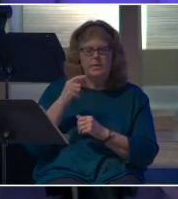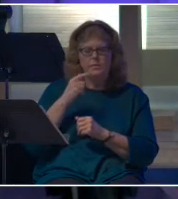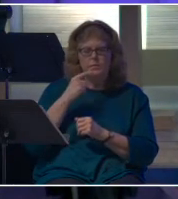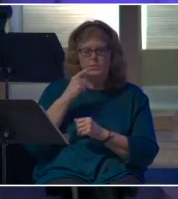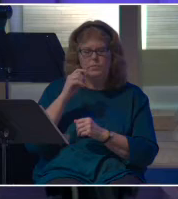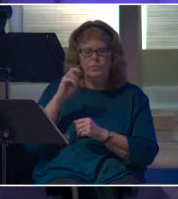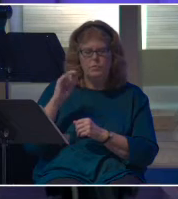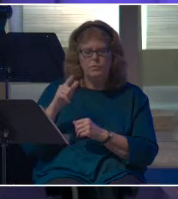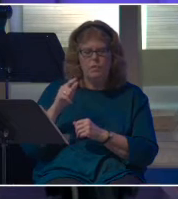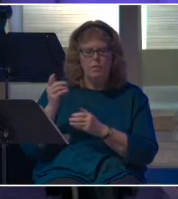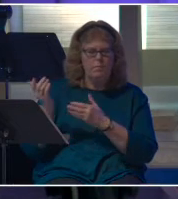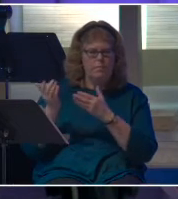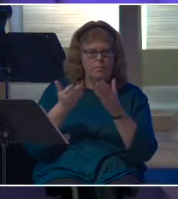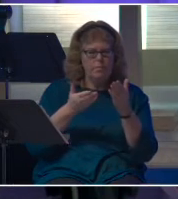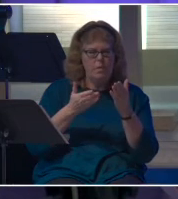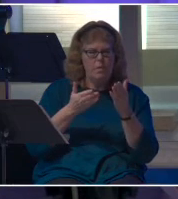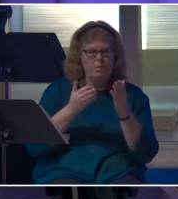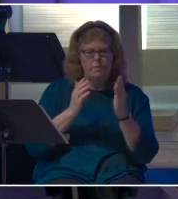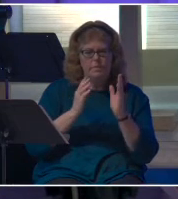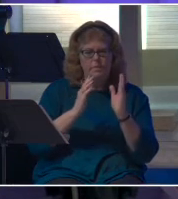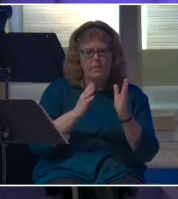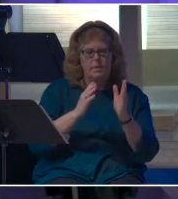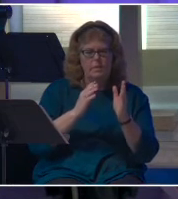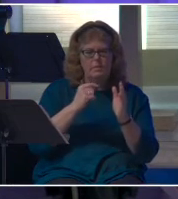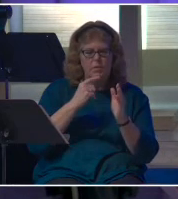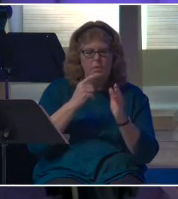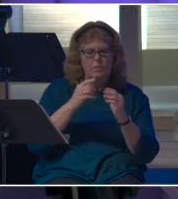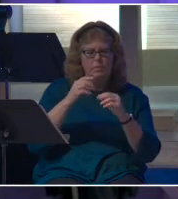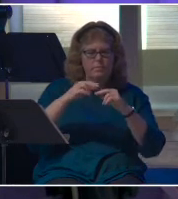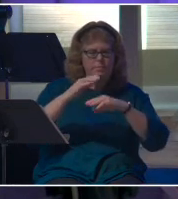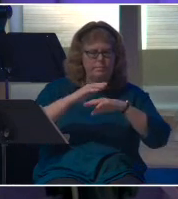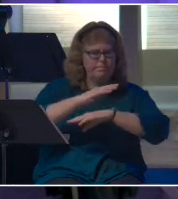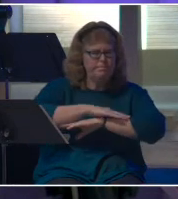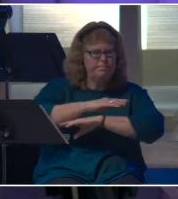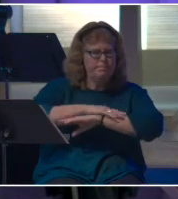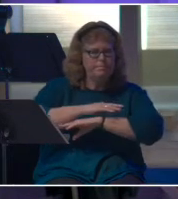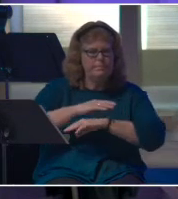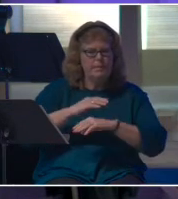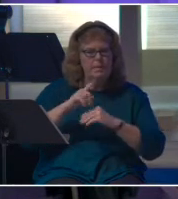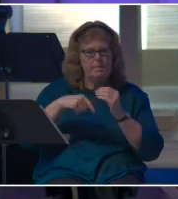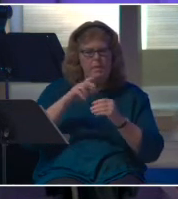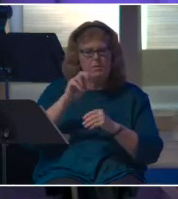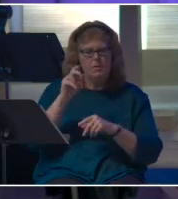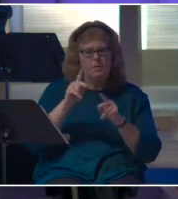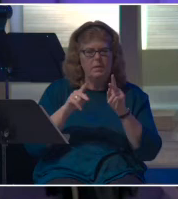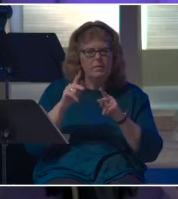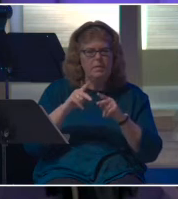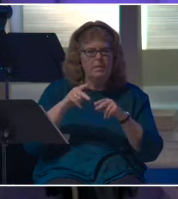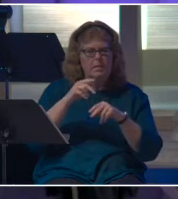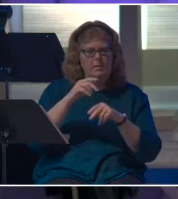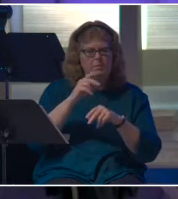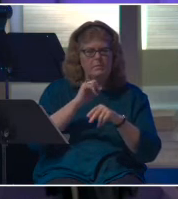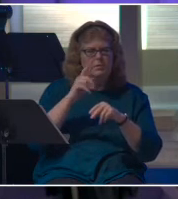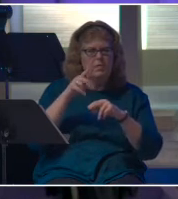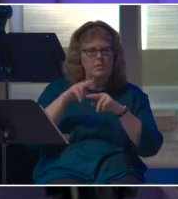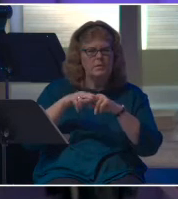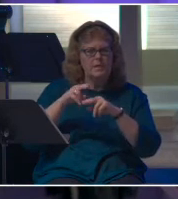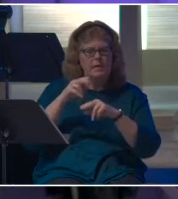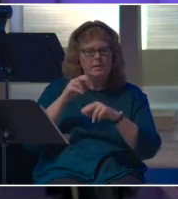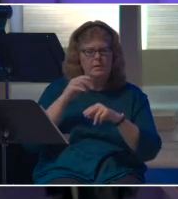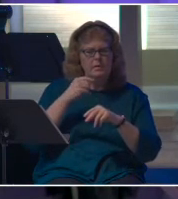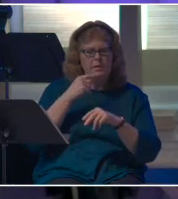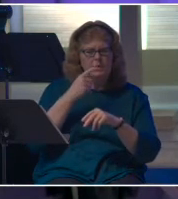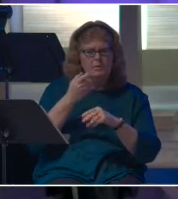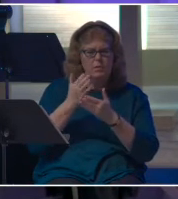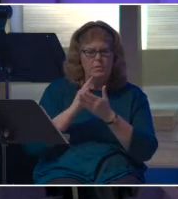young men and brought him into the hall and gave him a place at the head of those who had been invited, who were about 30 persons. And Samuel said to the